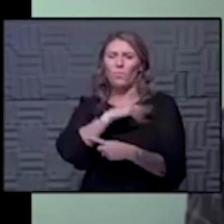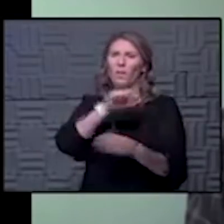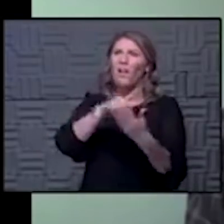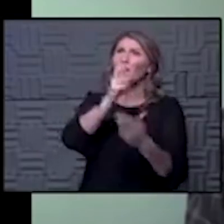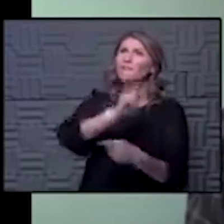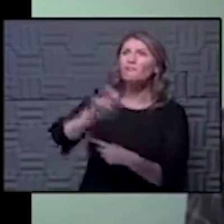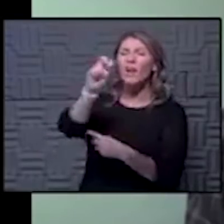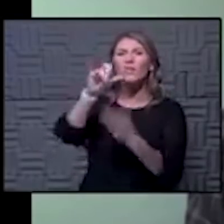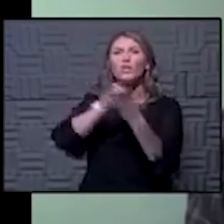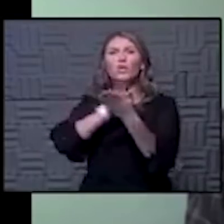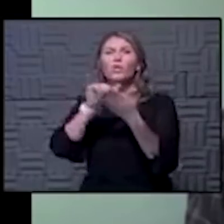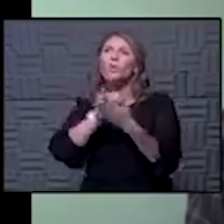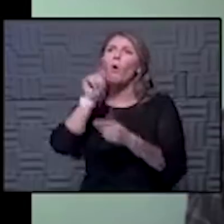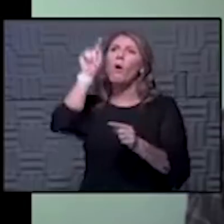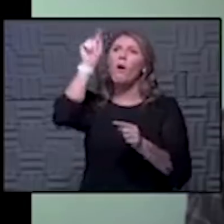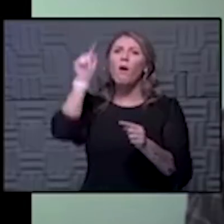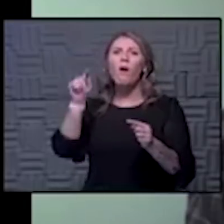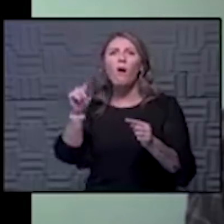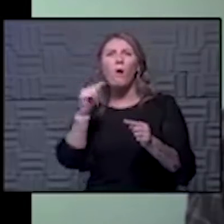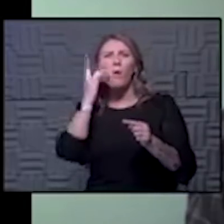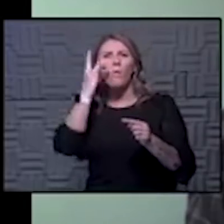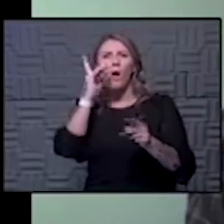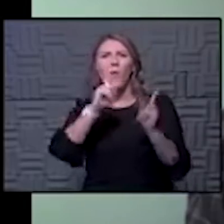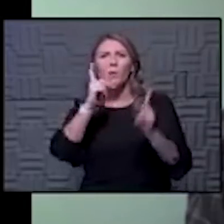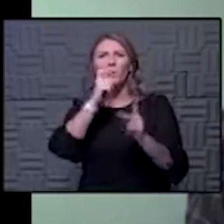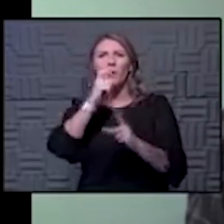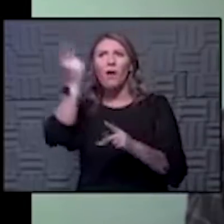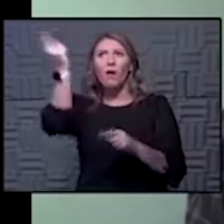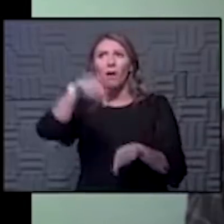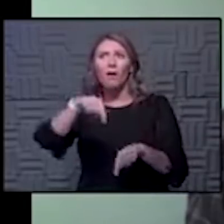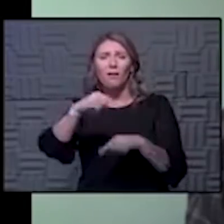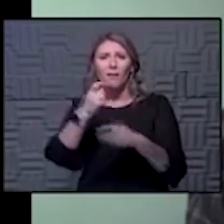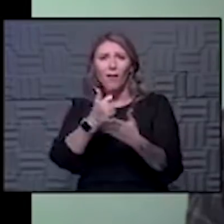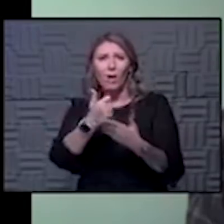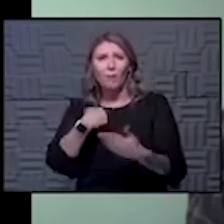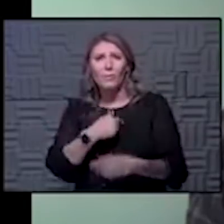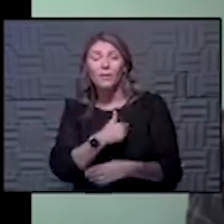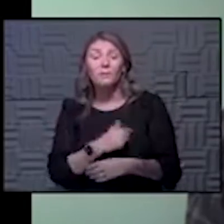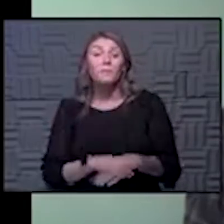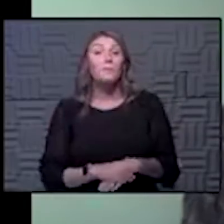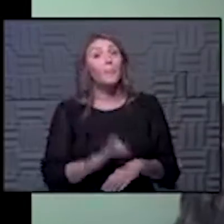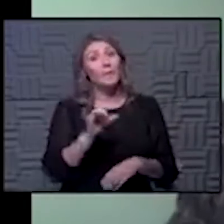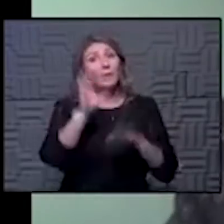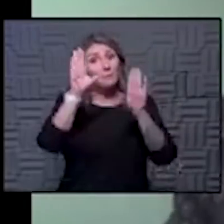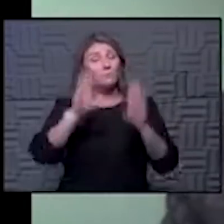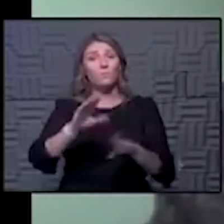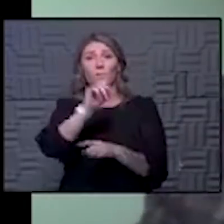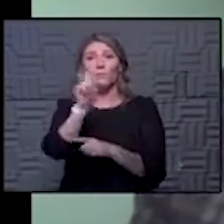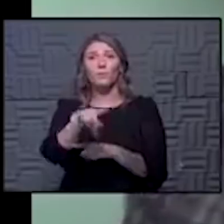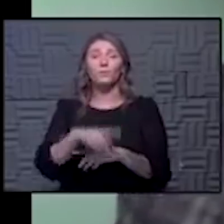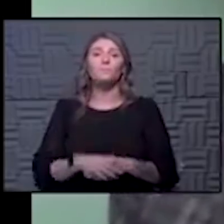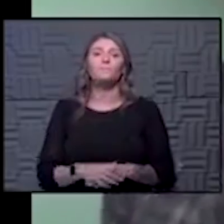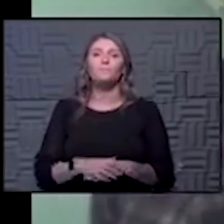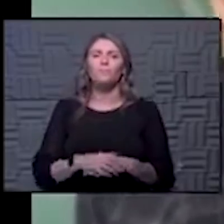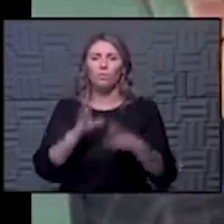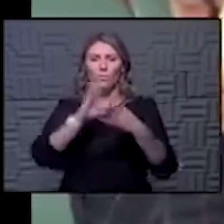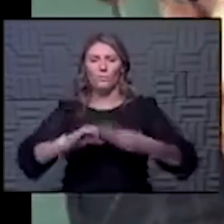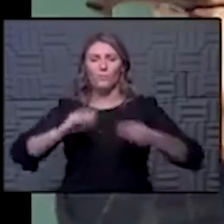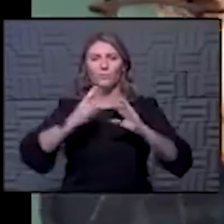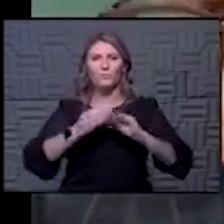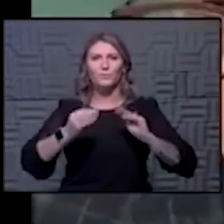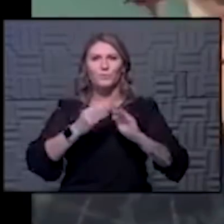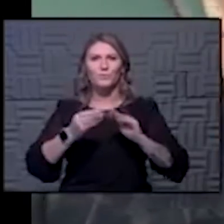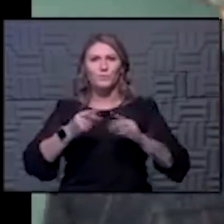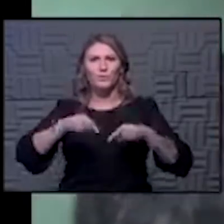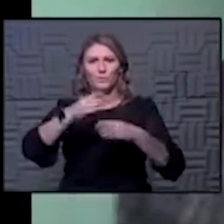all these different places. Why aren't people coming to help us? Yeah, that's a great question. You know, there was a story over the weekend about